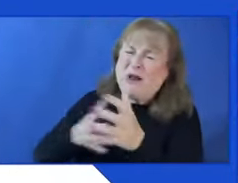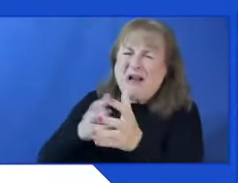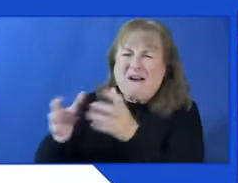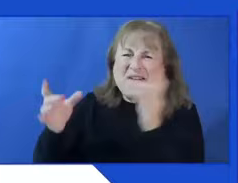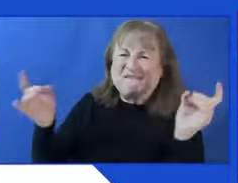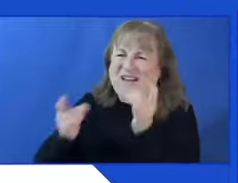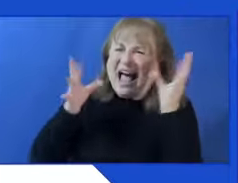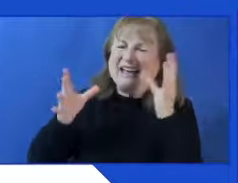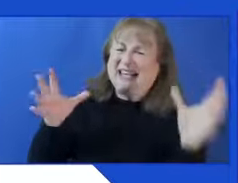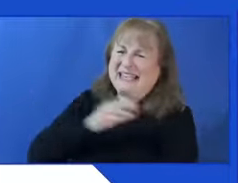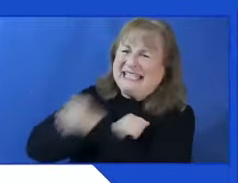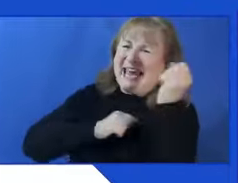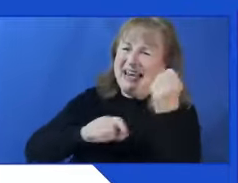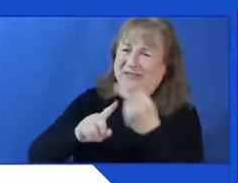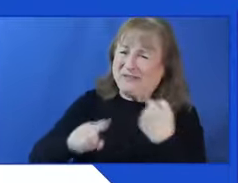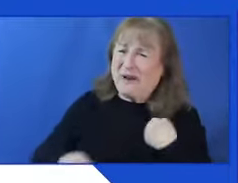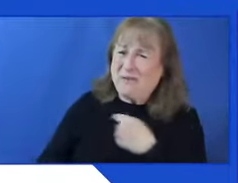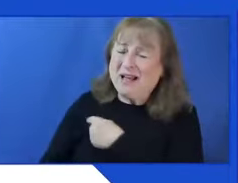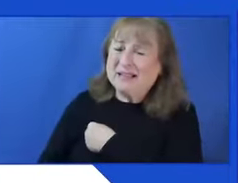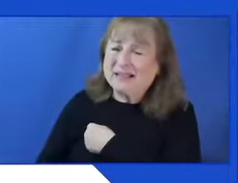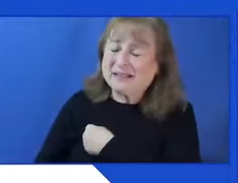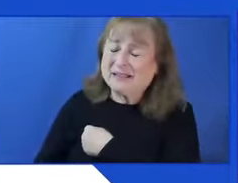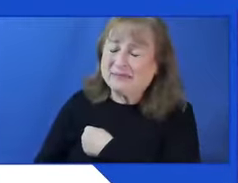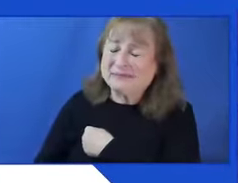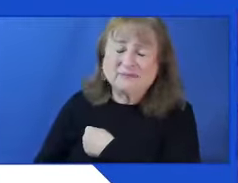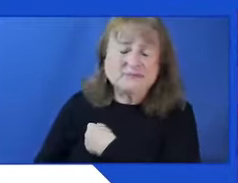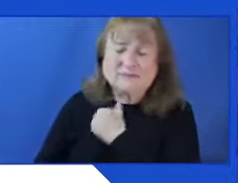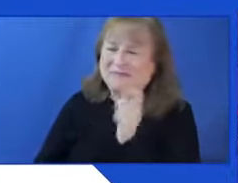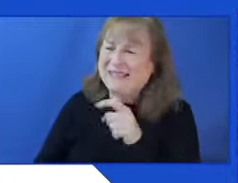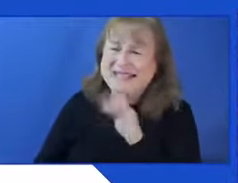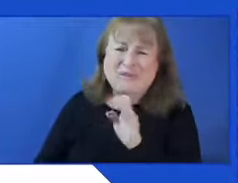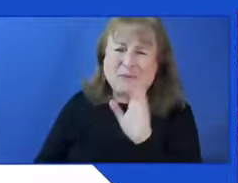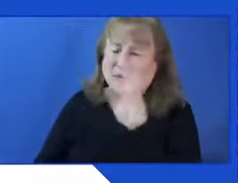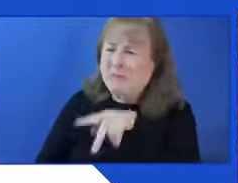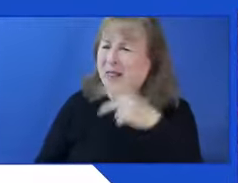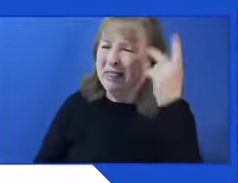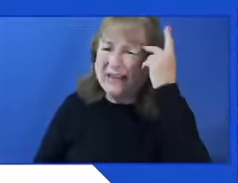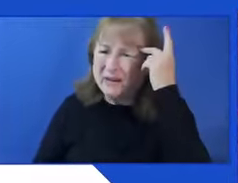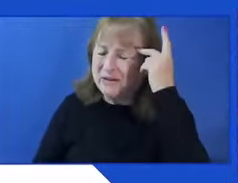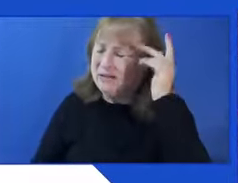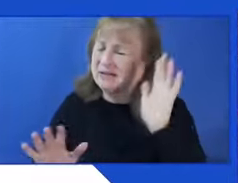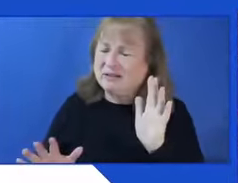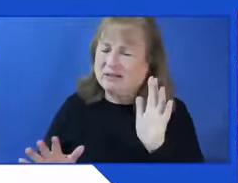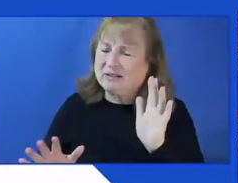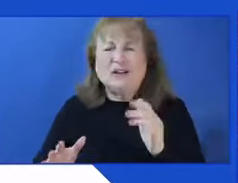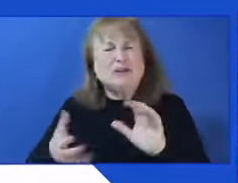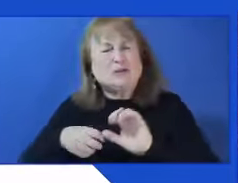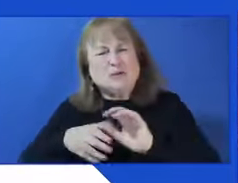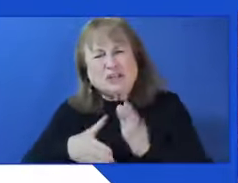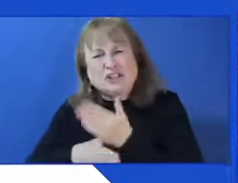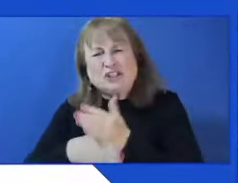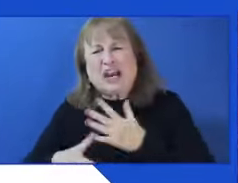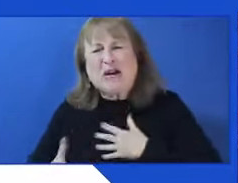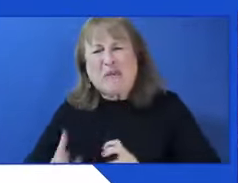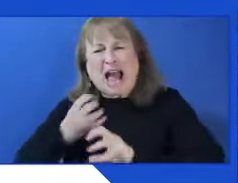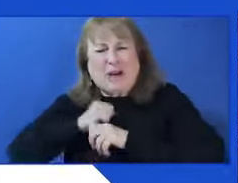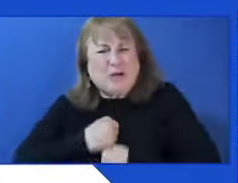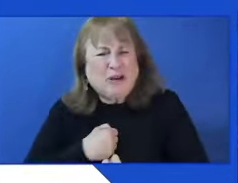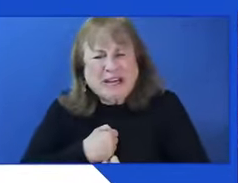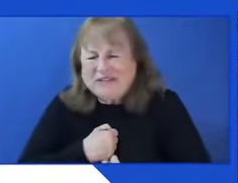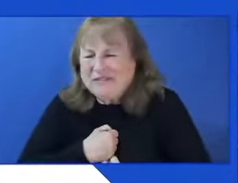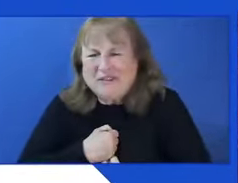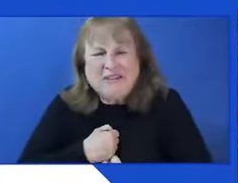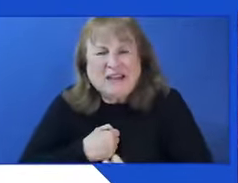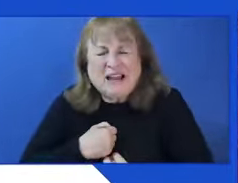taken from us. It doesn't need to be political to share in my grief or in the anguish that the